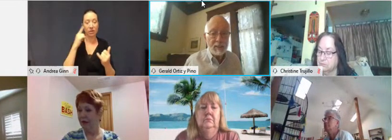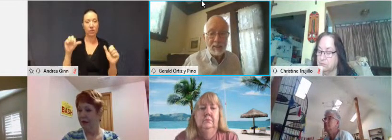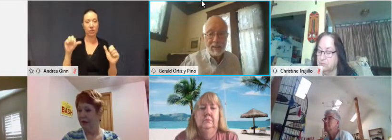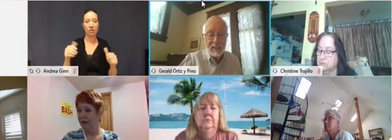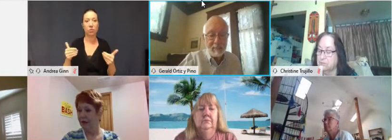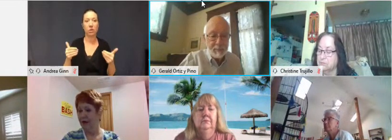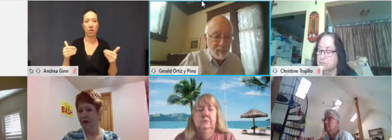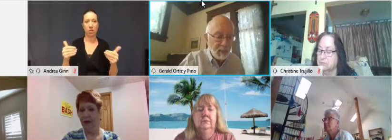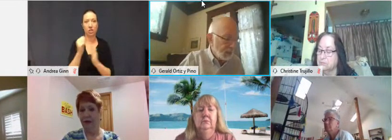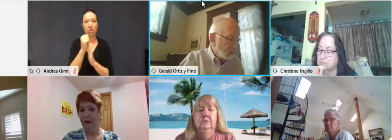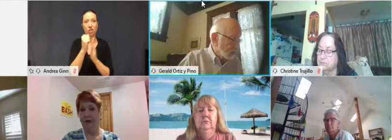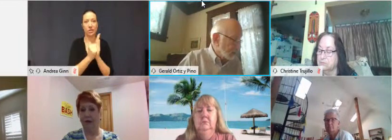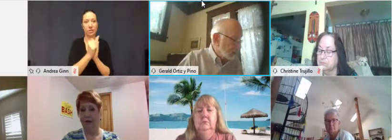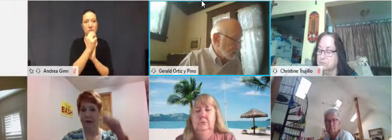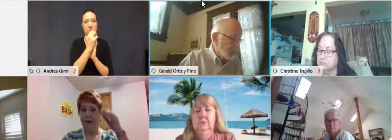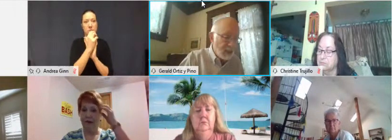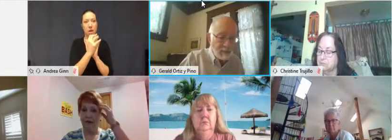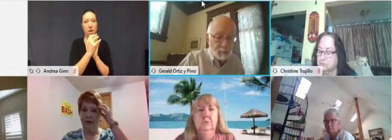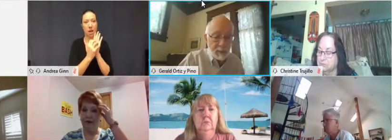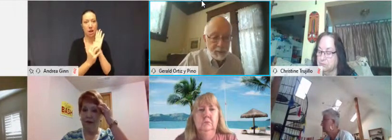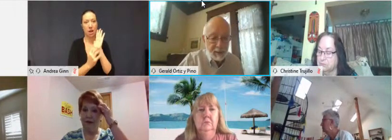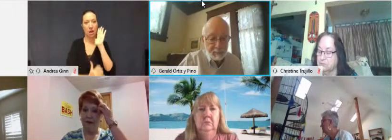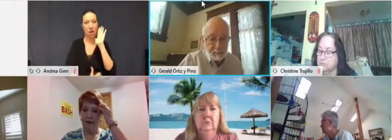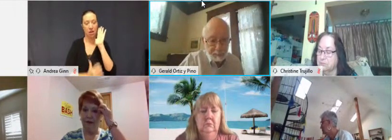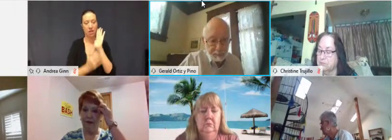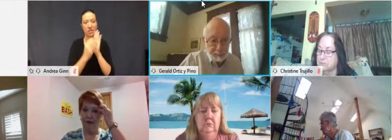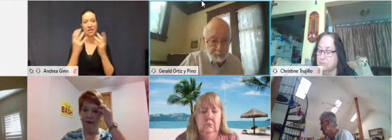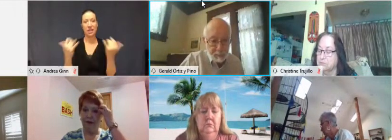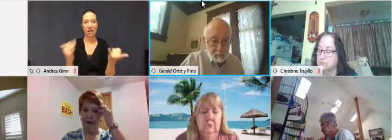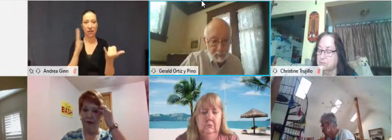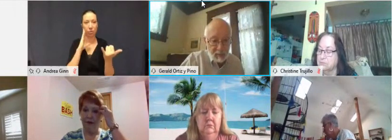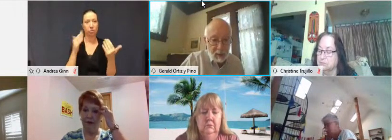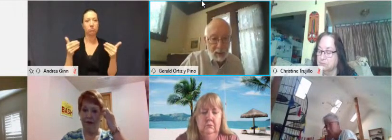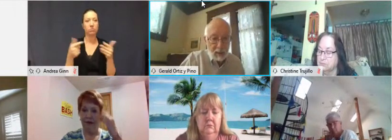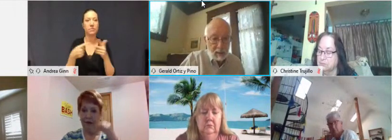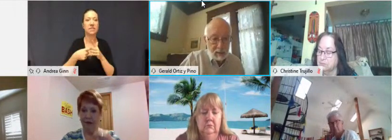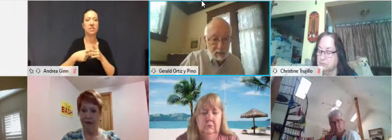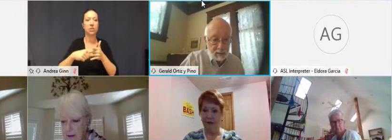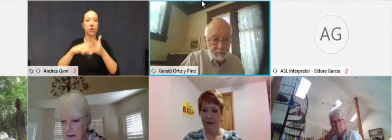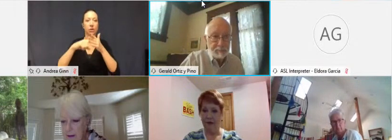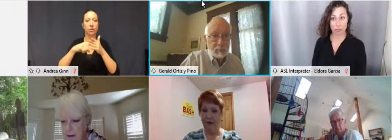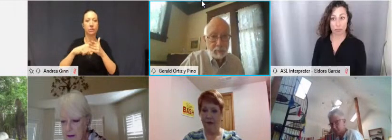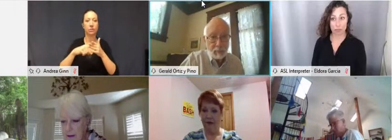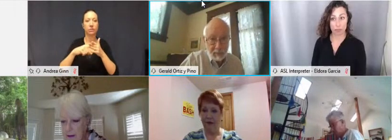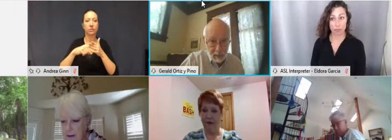busy agenda today. We're going to start off with, where